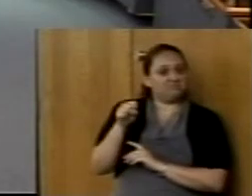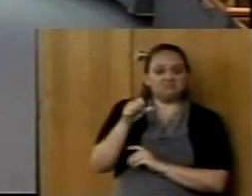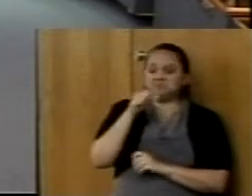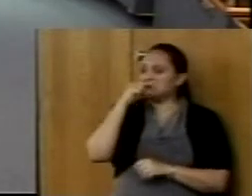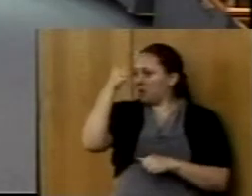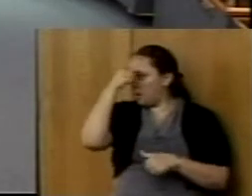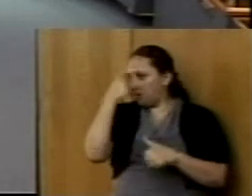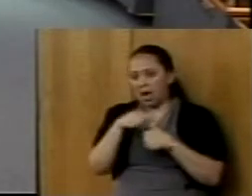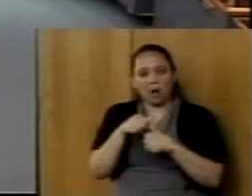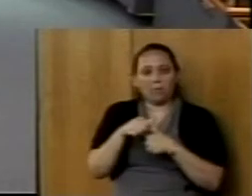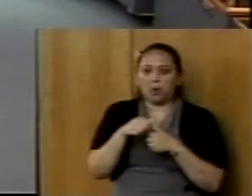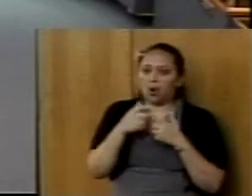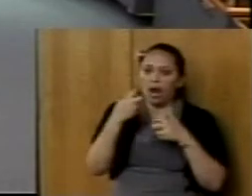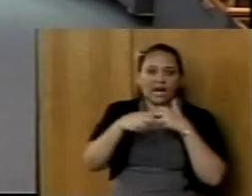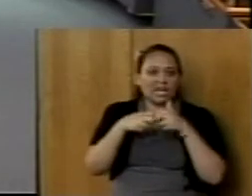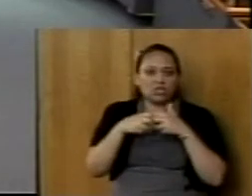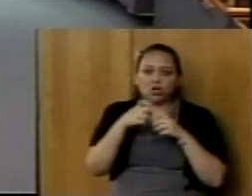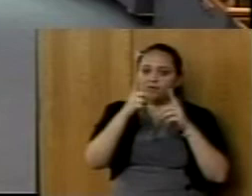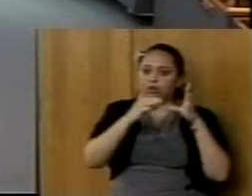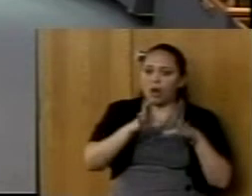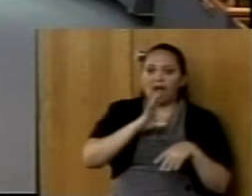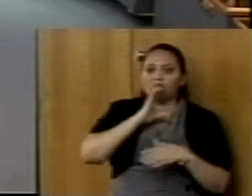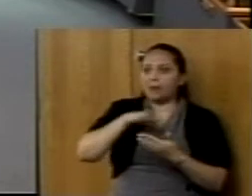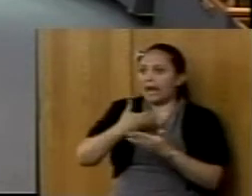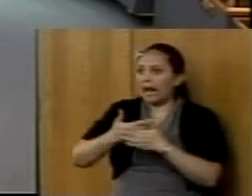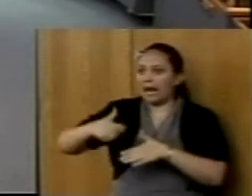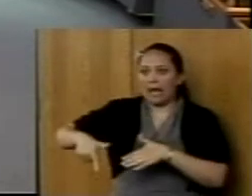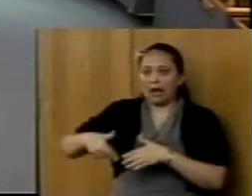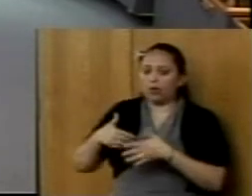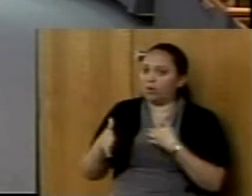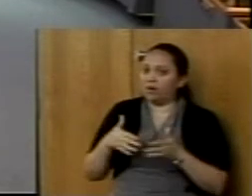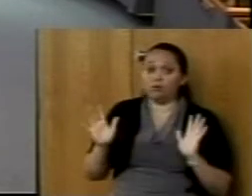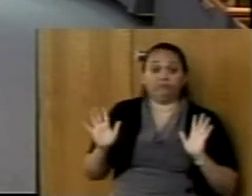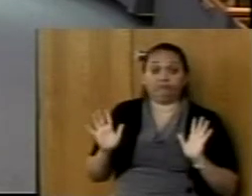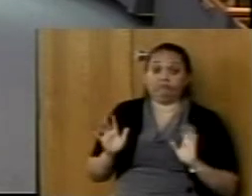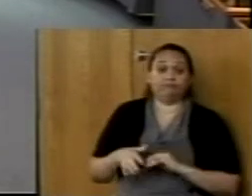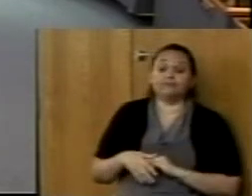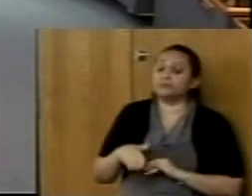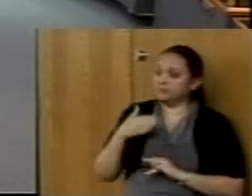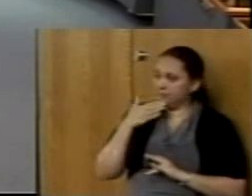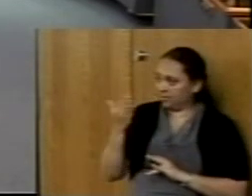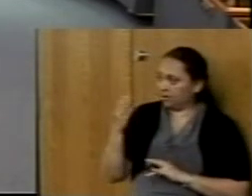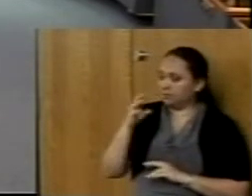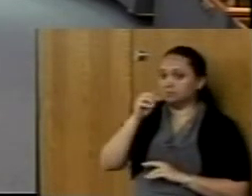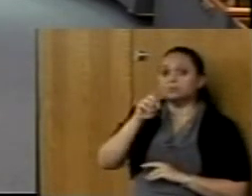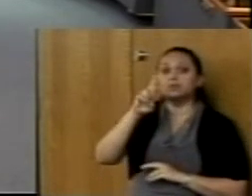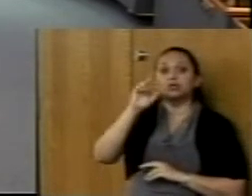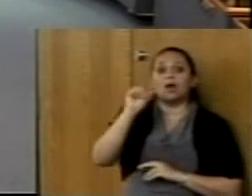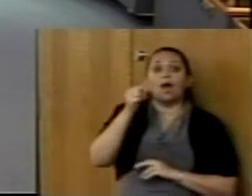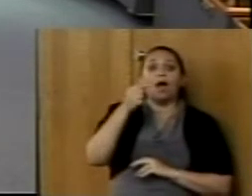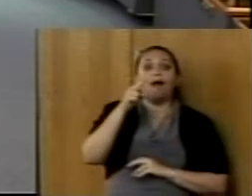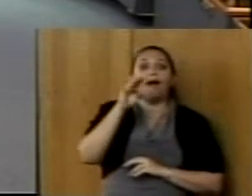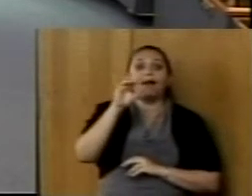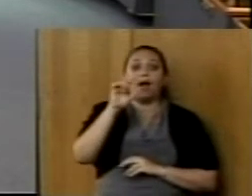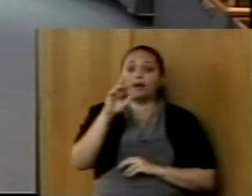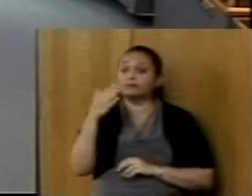an issue of a driver being late or anything as far as that was concerned. Okay. Thank you, Mr. Aguilar. Yes. I